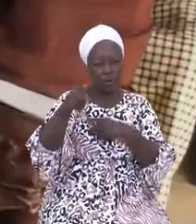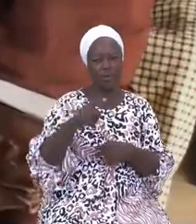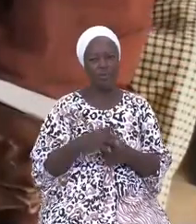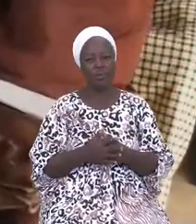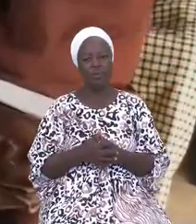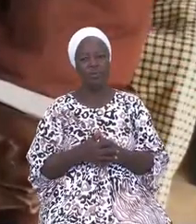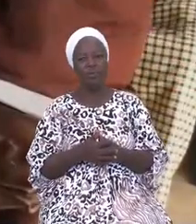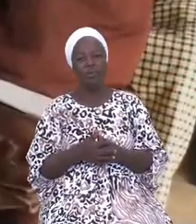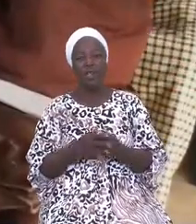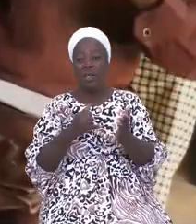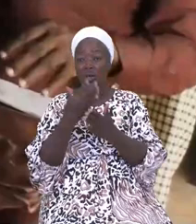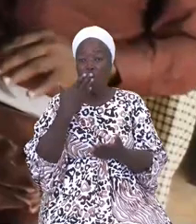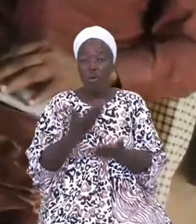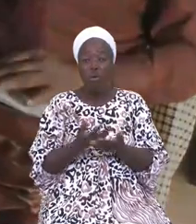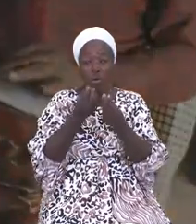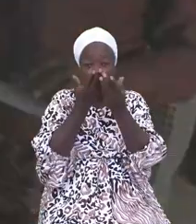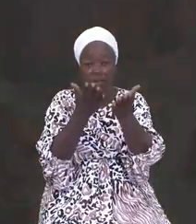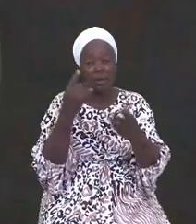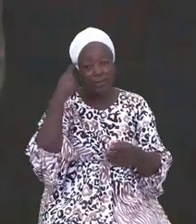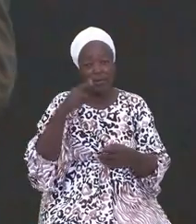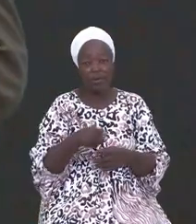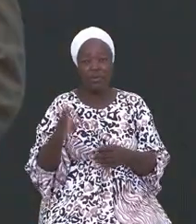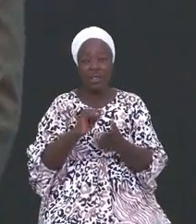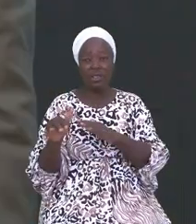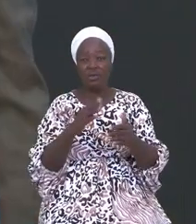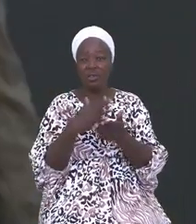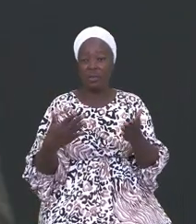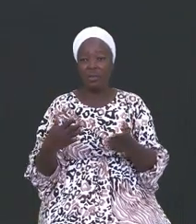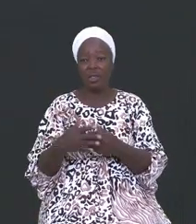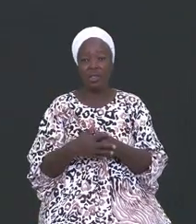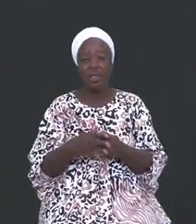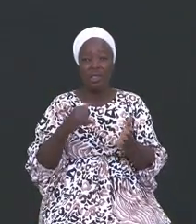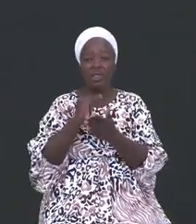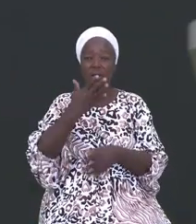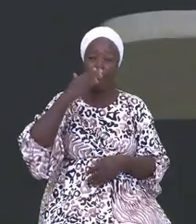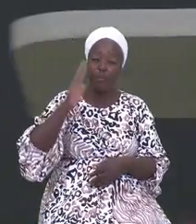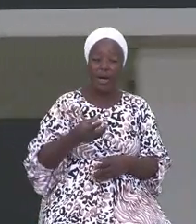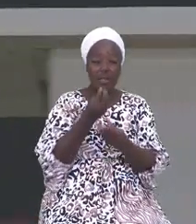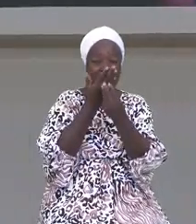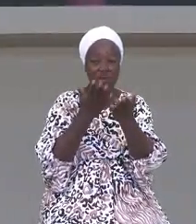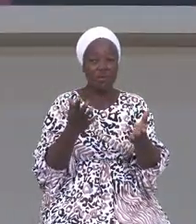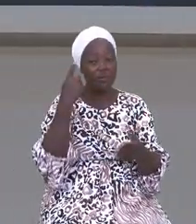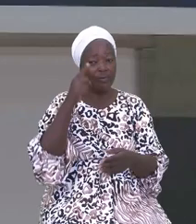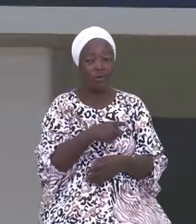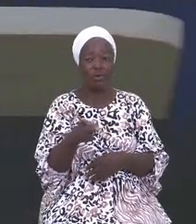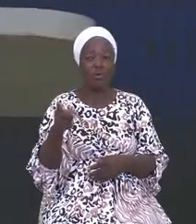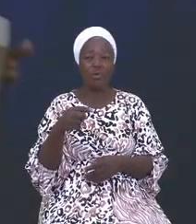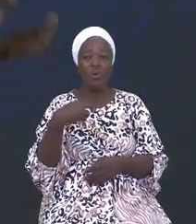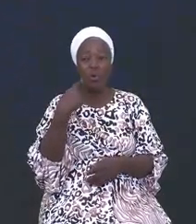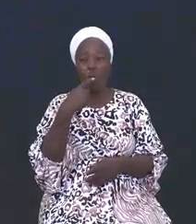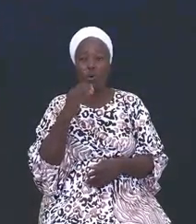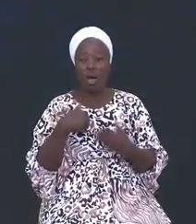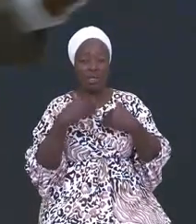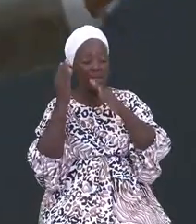Yeah. It's good news for those who have left something. It's bad news for those who have